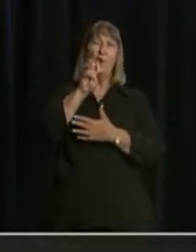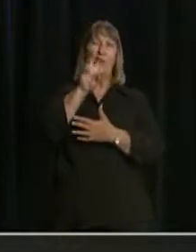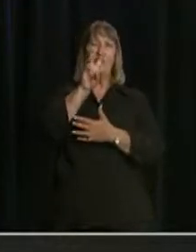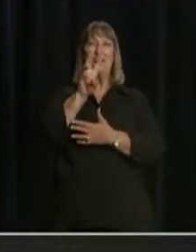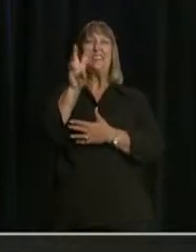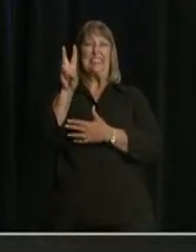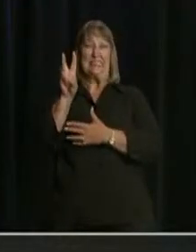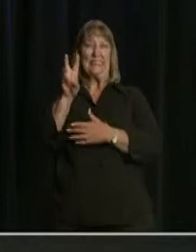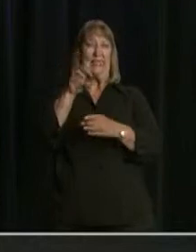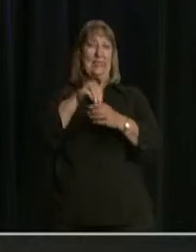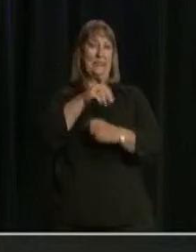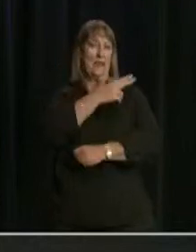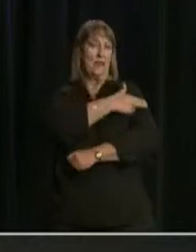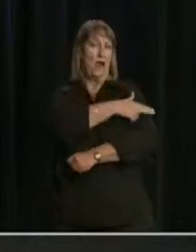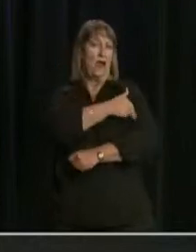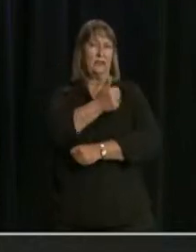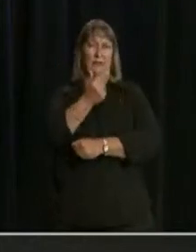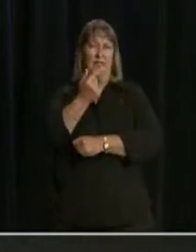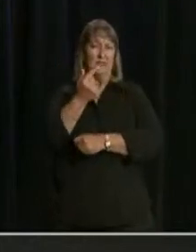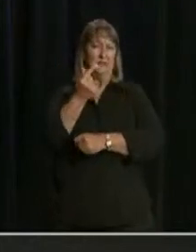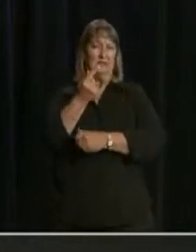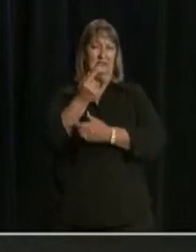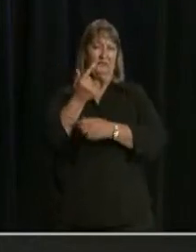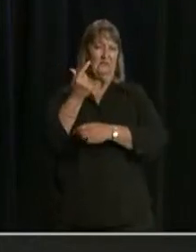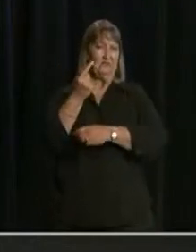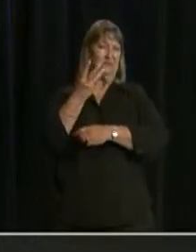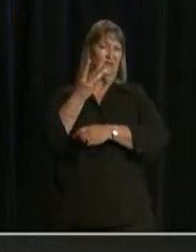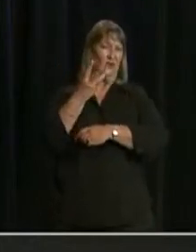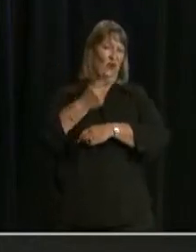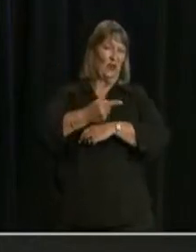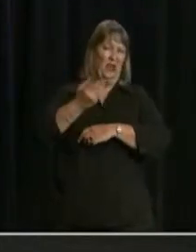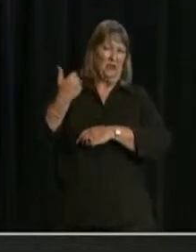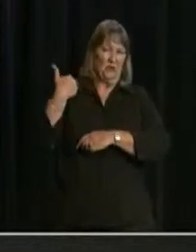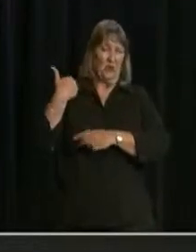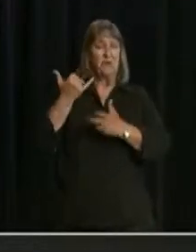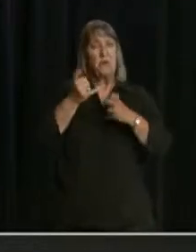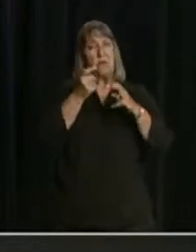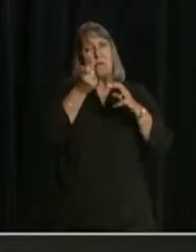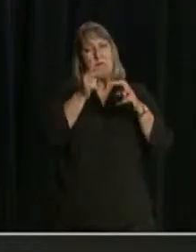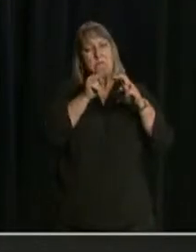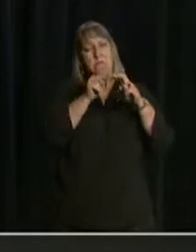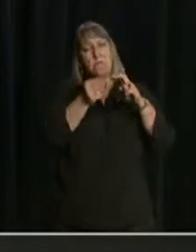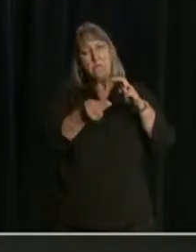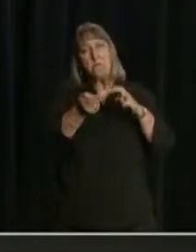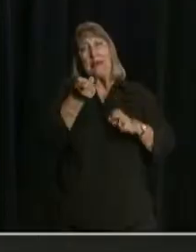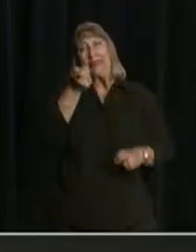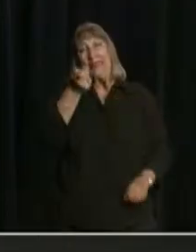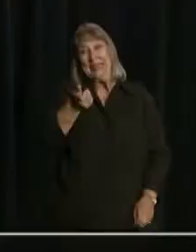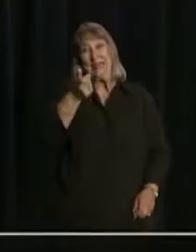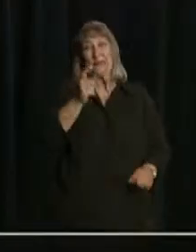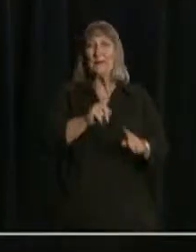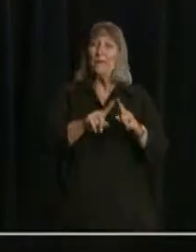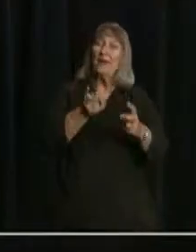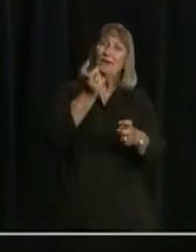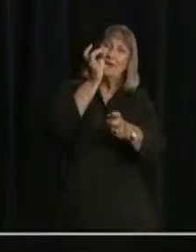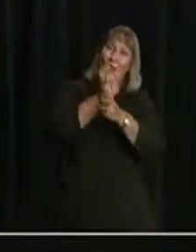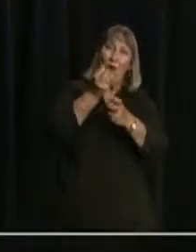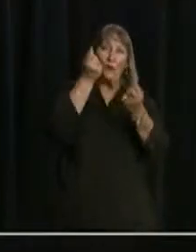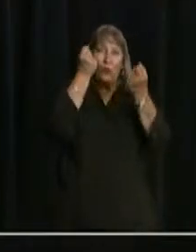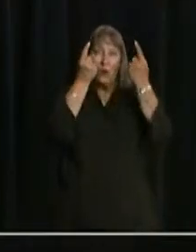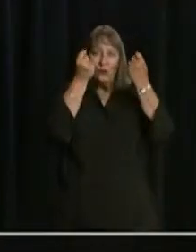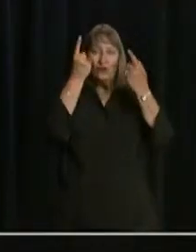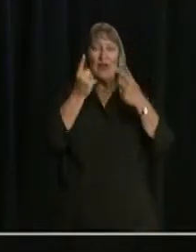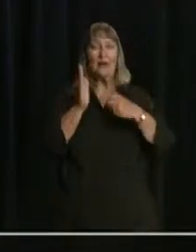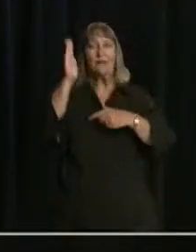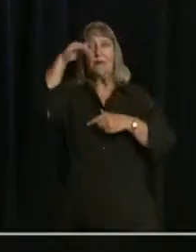1,466 in the hospital here a few days ago, and so we're down somewhat, but it's so hard to understand where we're going